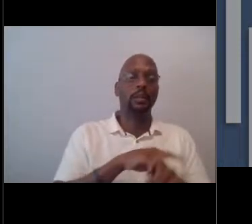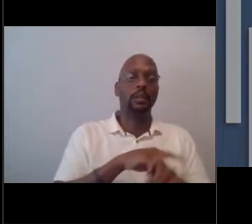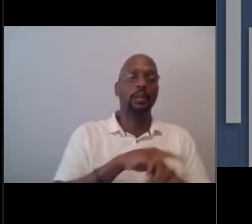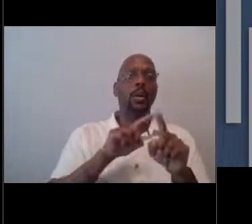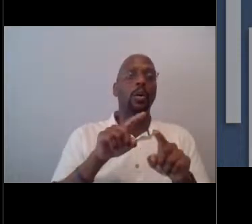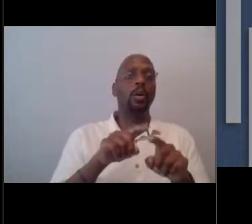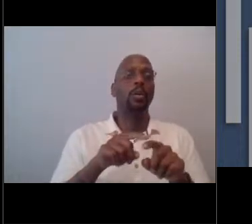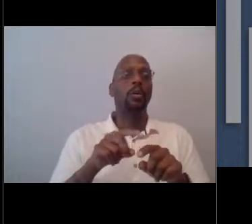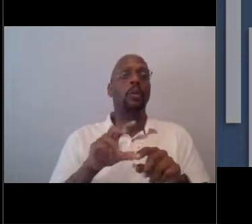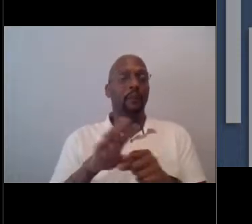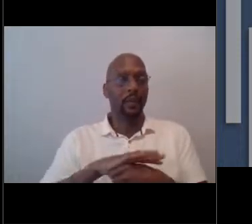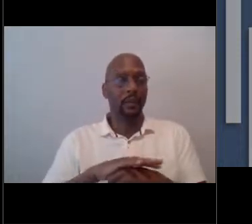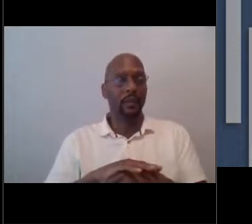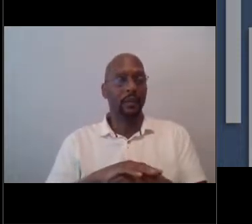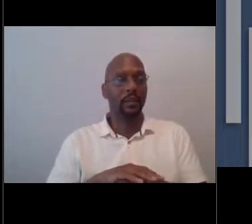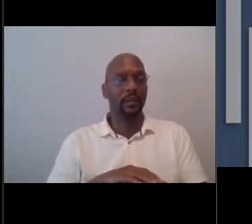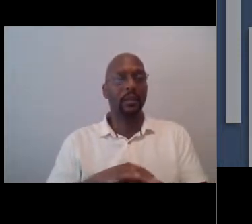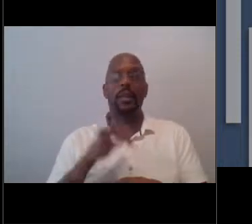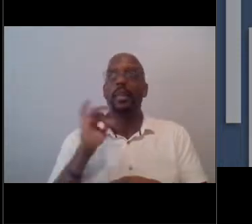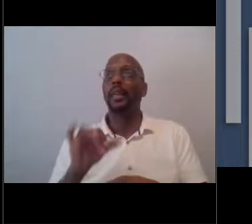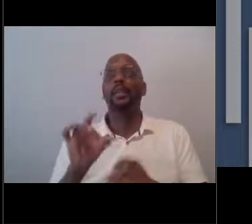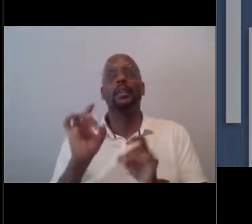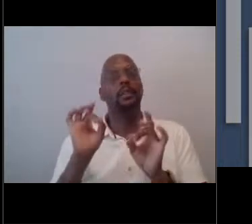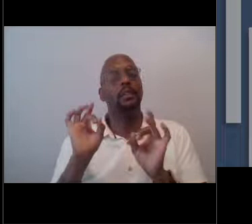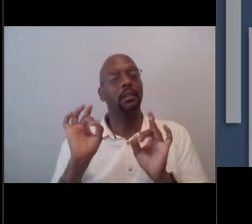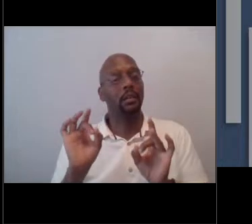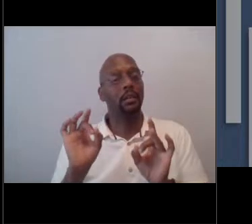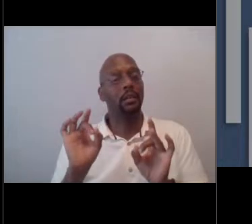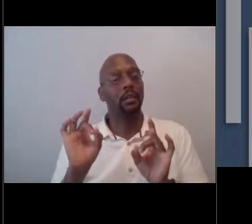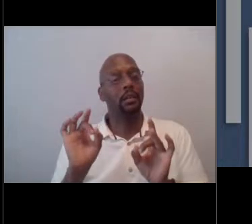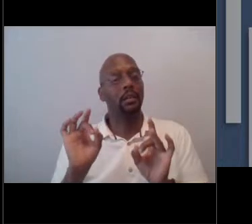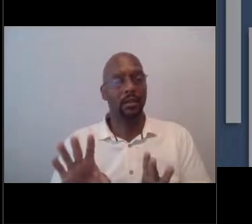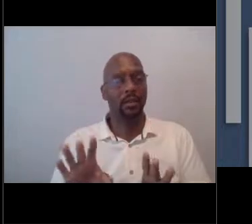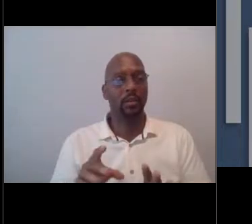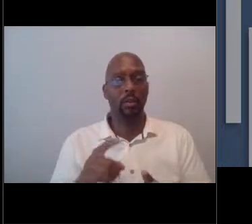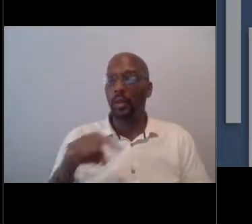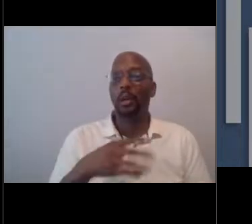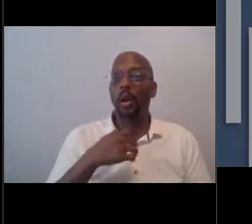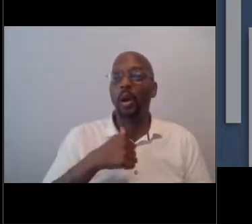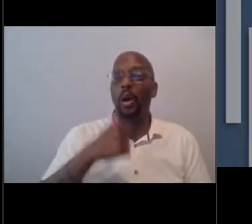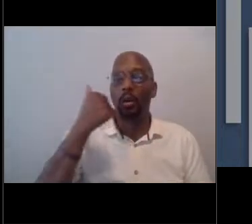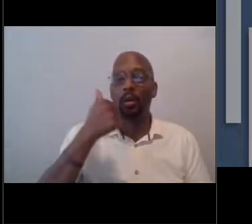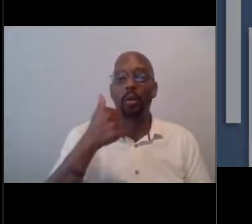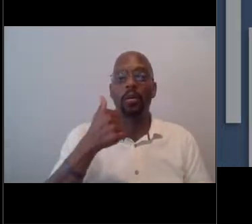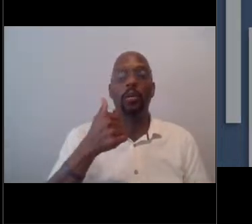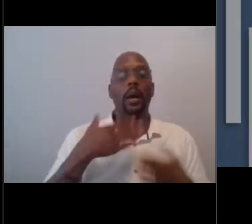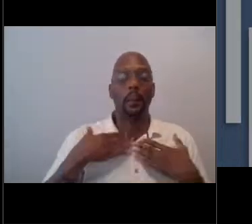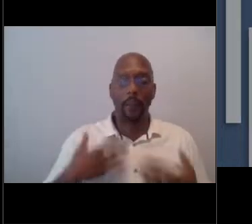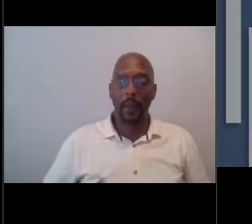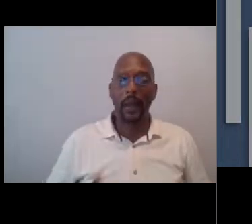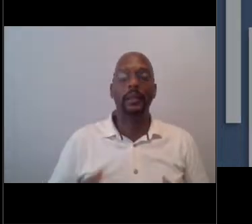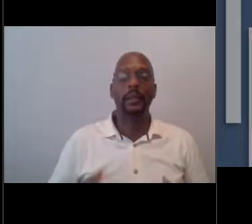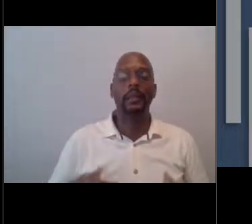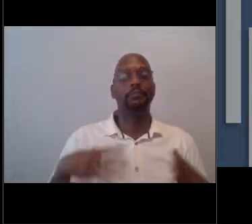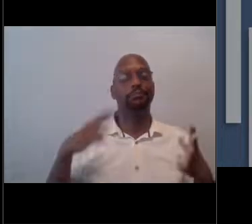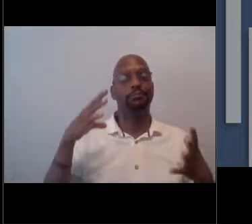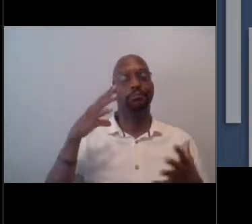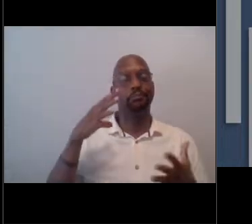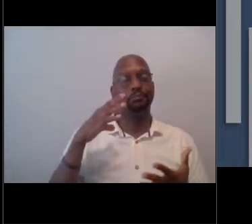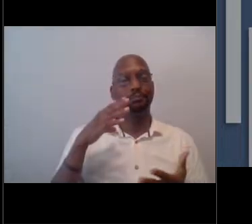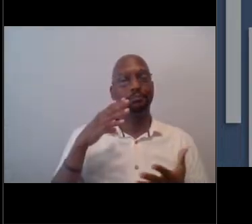tested for COVID, that's horrible. And we're getting older, we're breaking down, and I mean, we are,